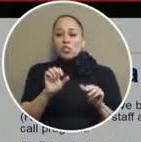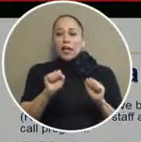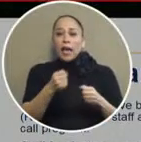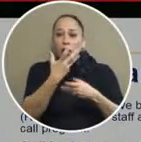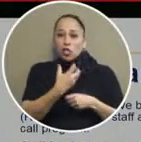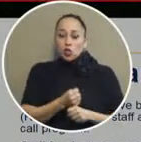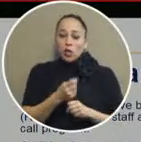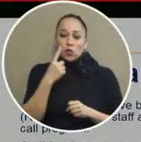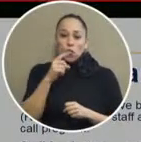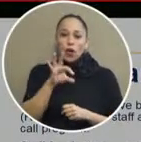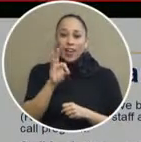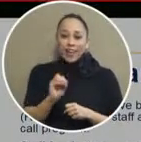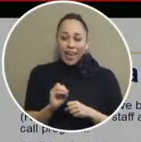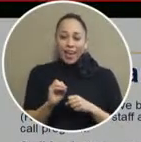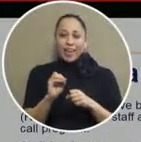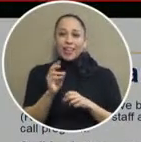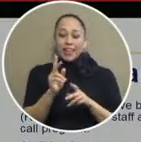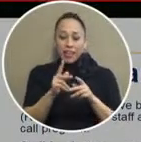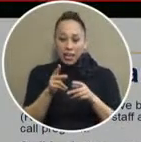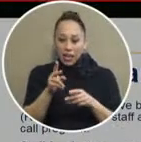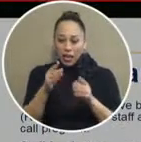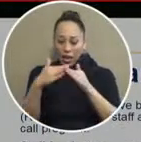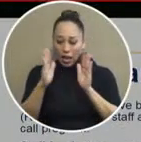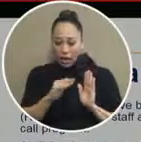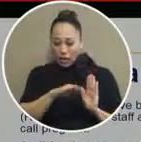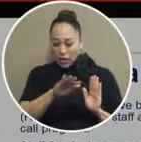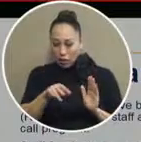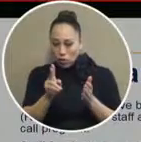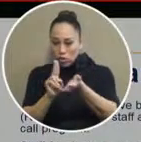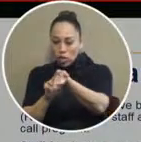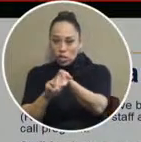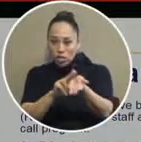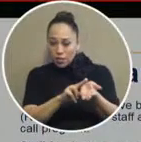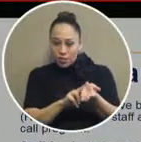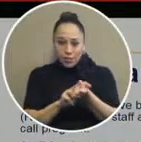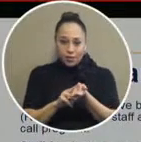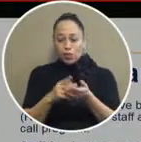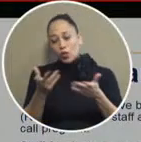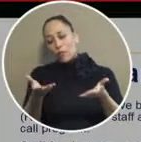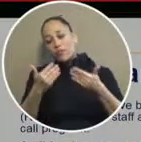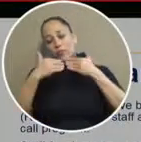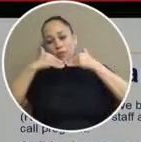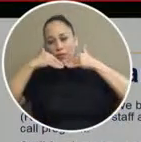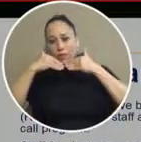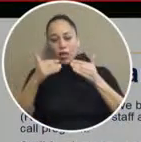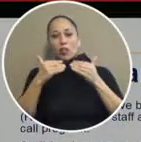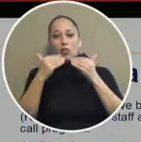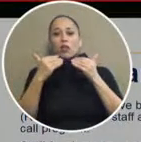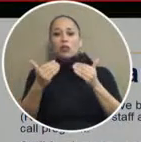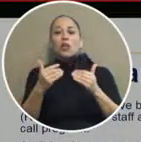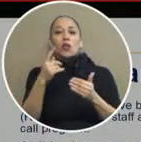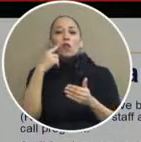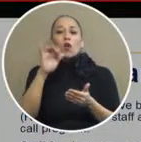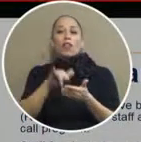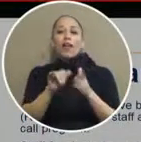Over 90 neighbor to neighbor checks have been conducted so far. So thank you to that team for doing